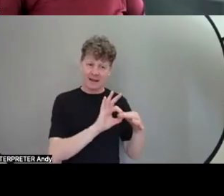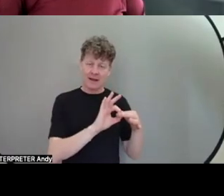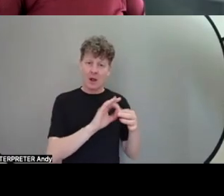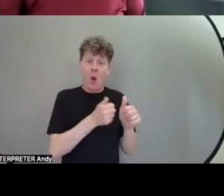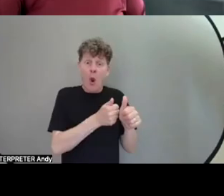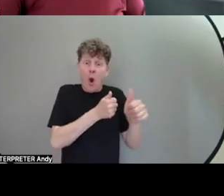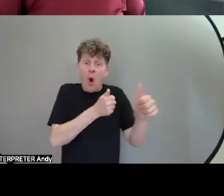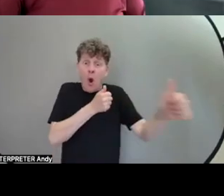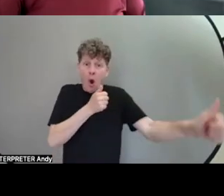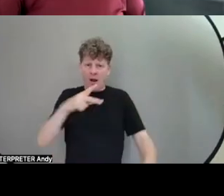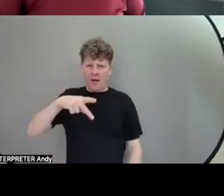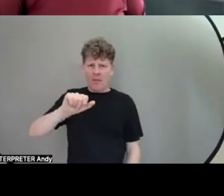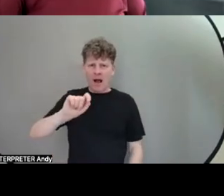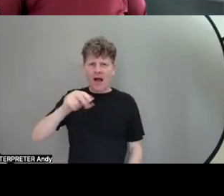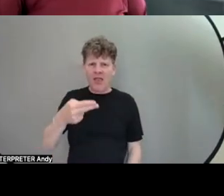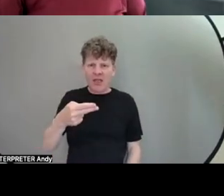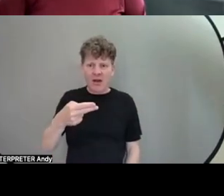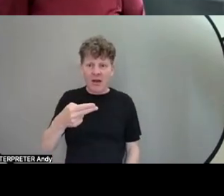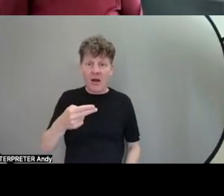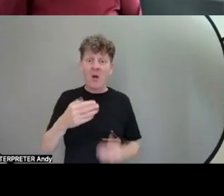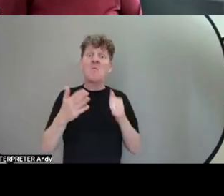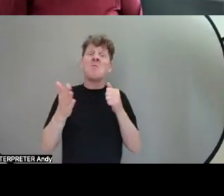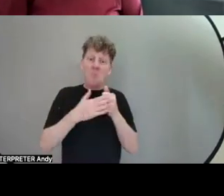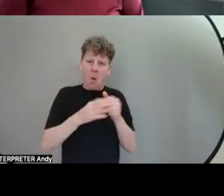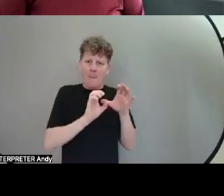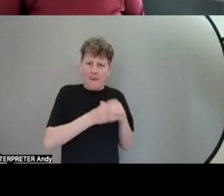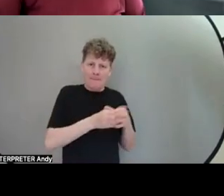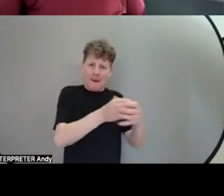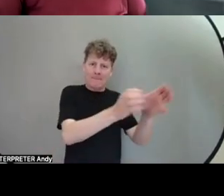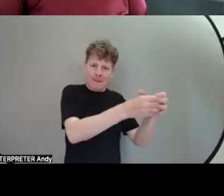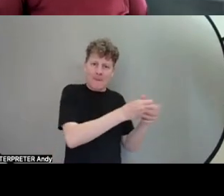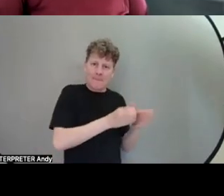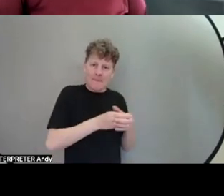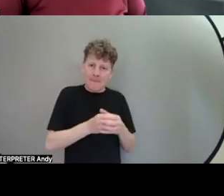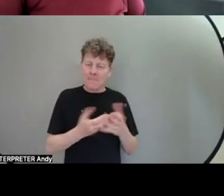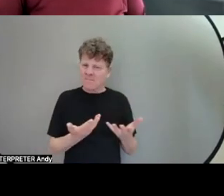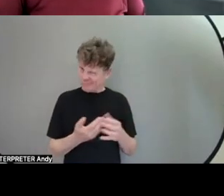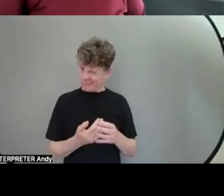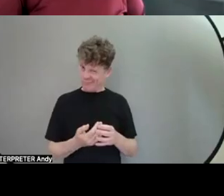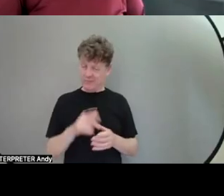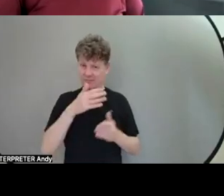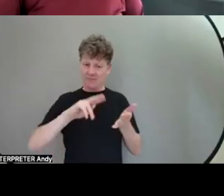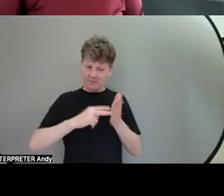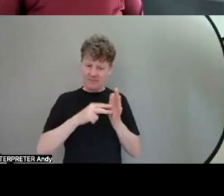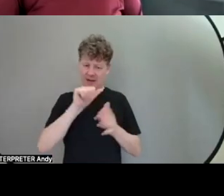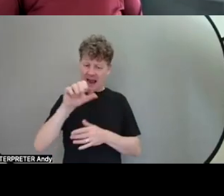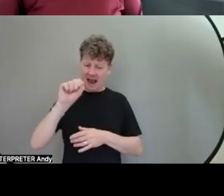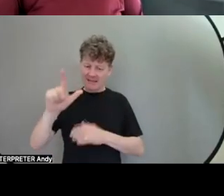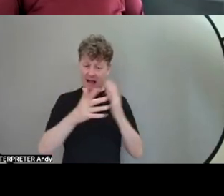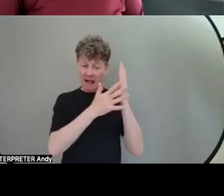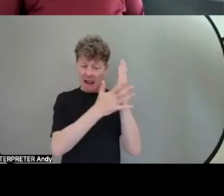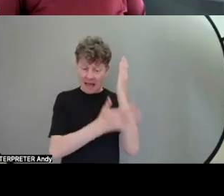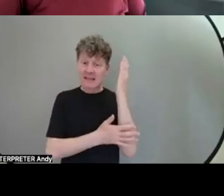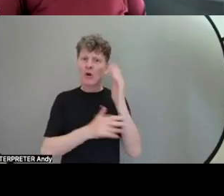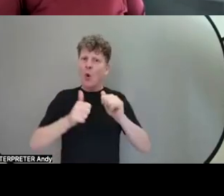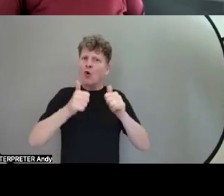lengths, and a greater degree of modularity, which suggests that ASL lexicons are well